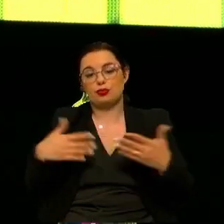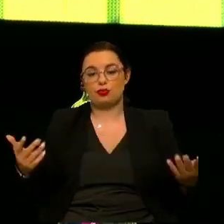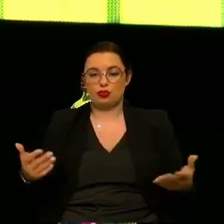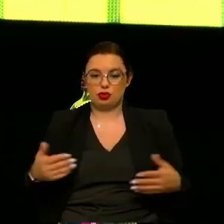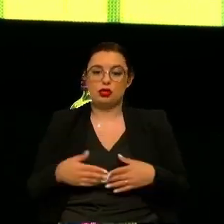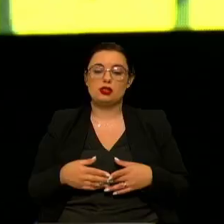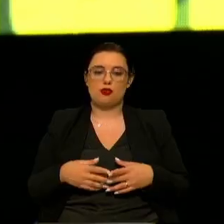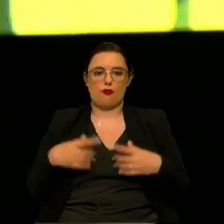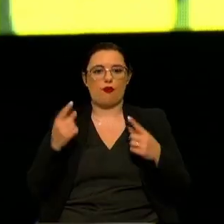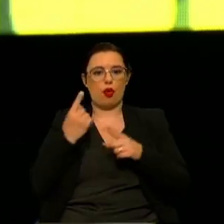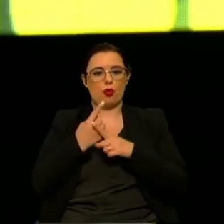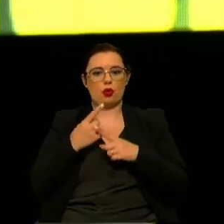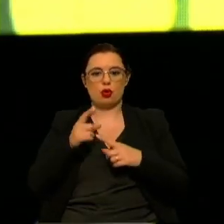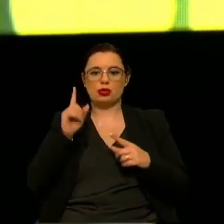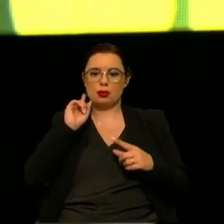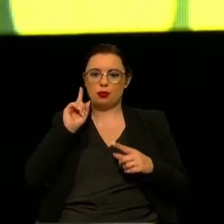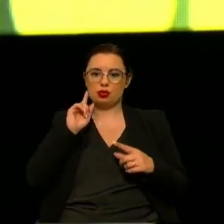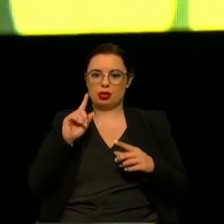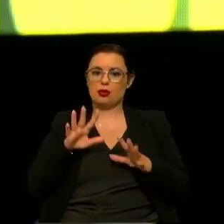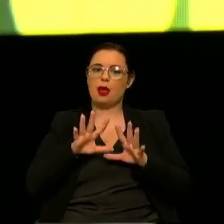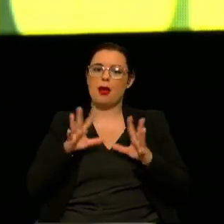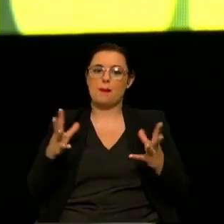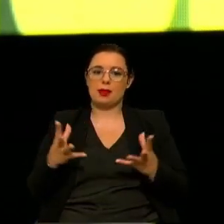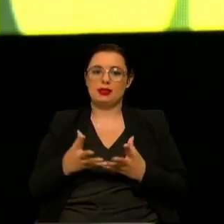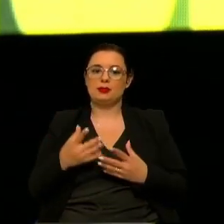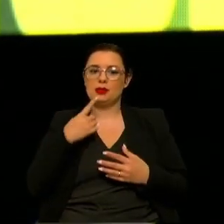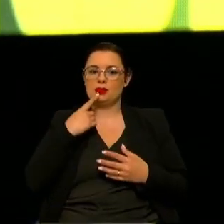accelerated this process. It was